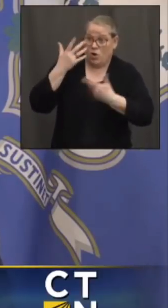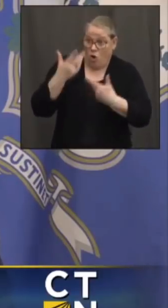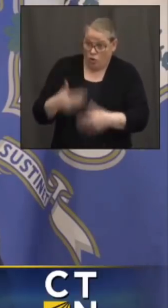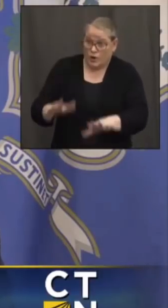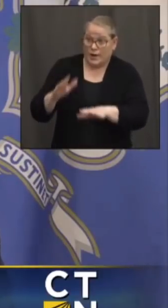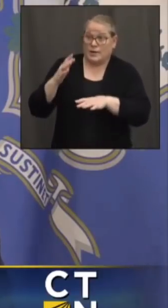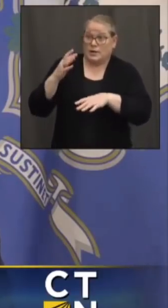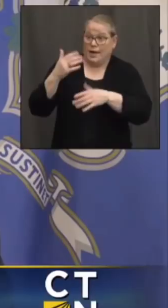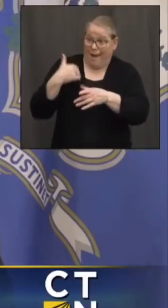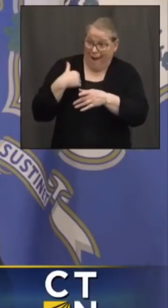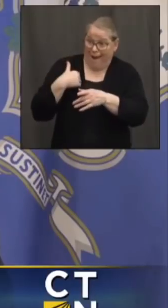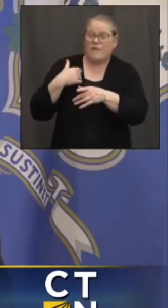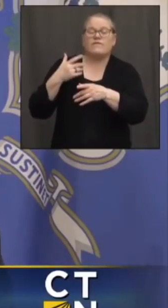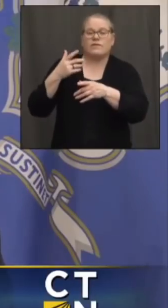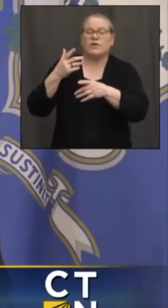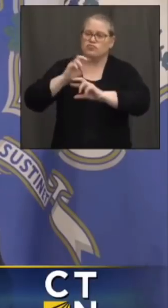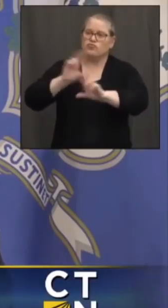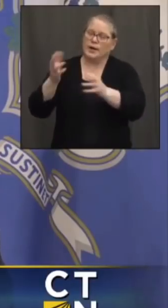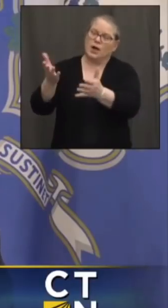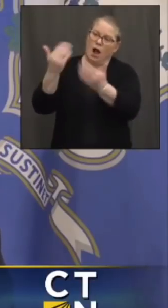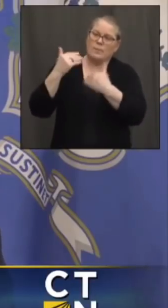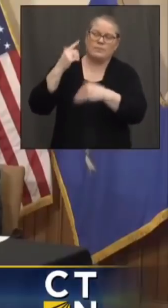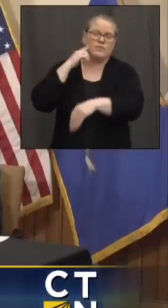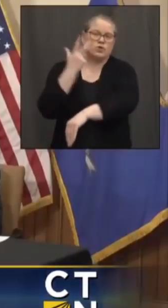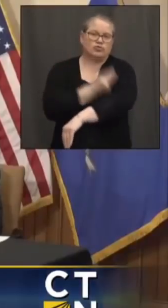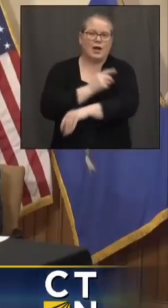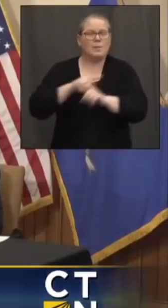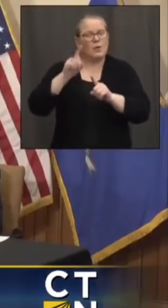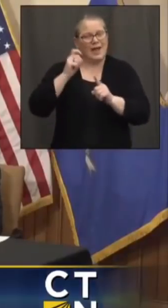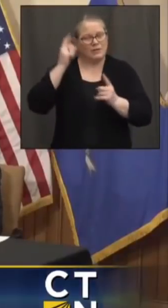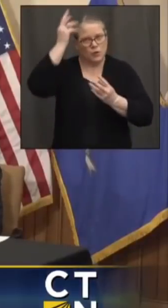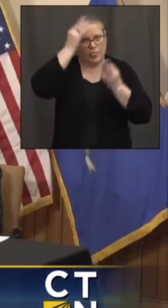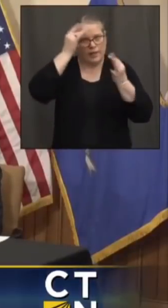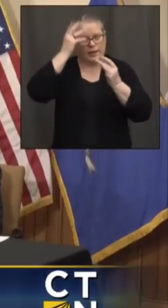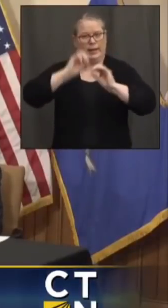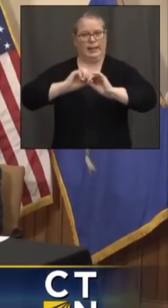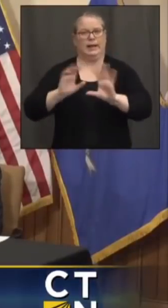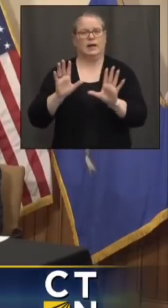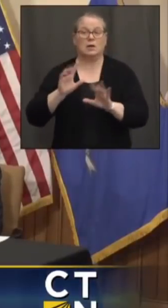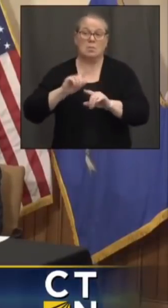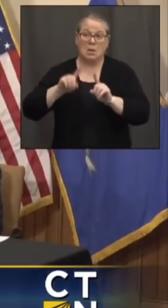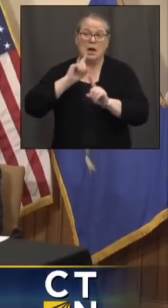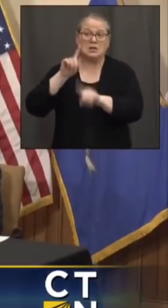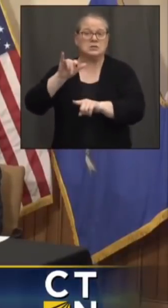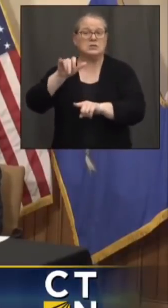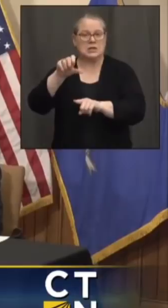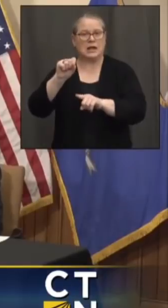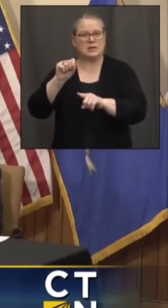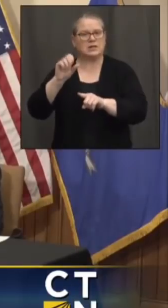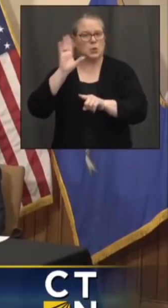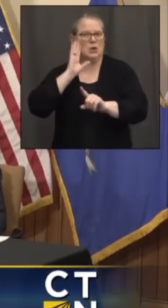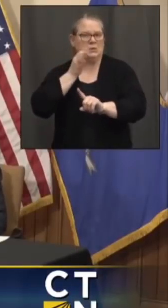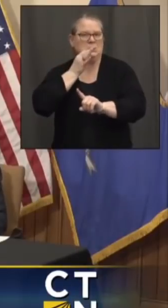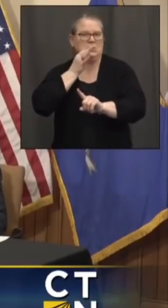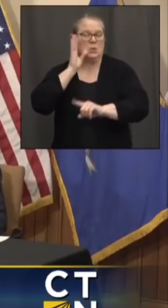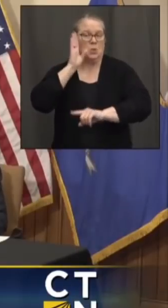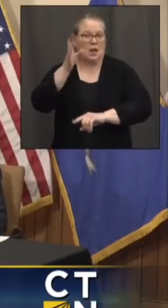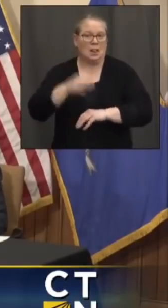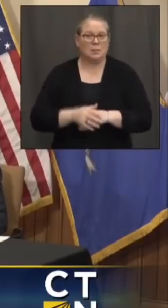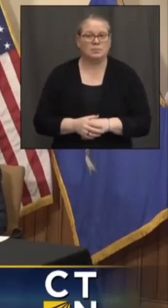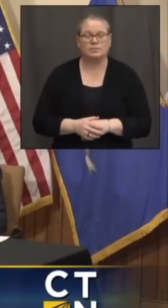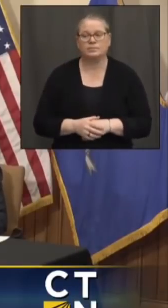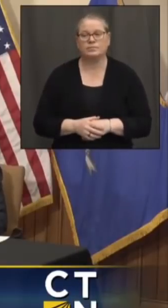a thoughtful way. But the answer is yes. All right, and just one last question. We've had about a week now since the restaurants